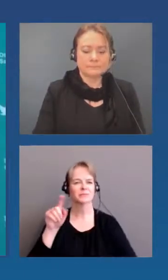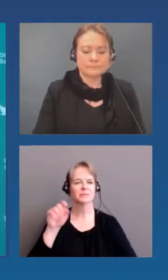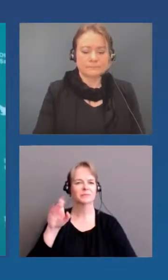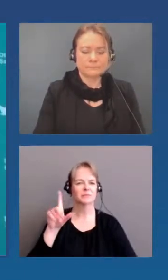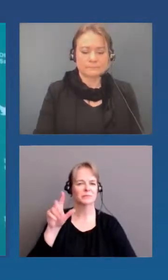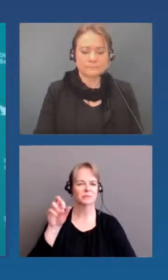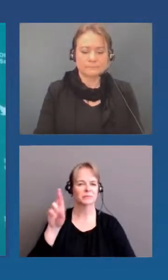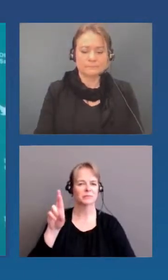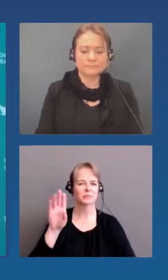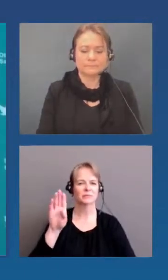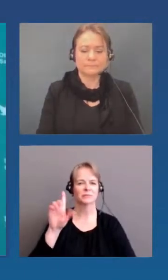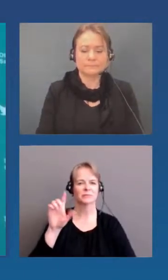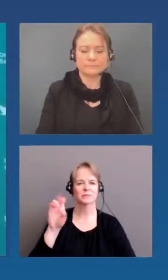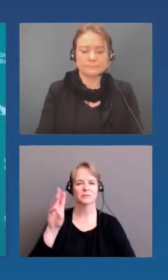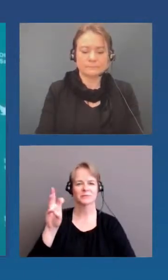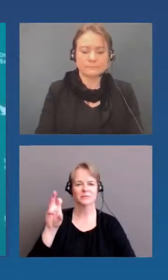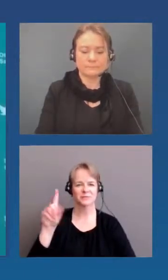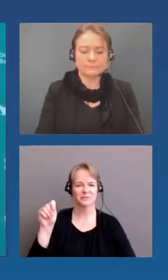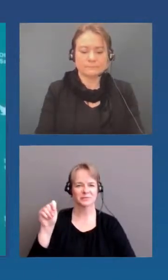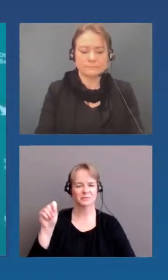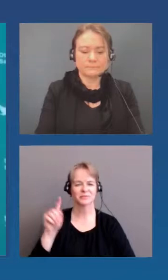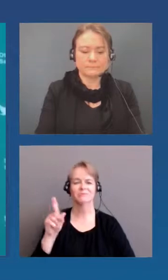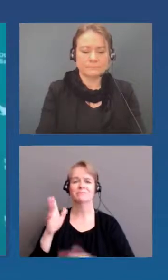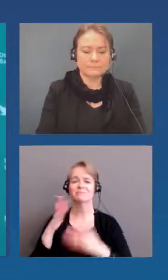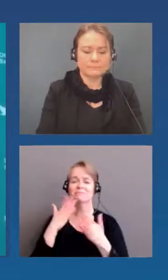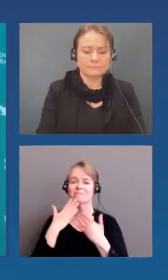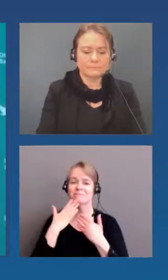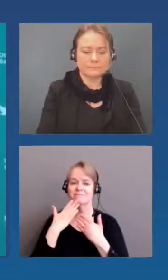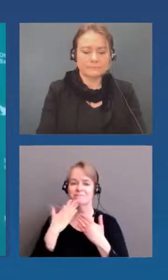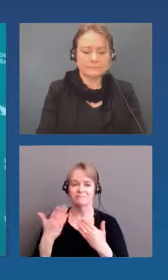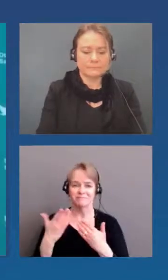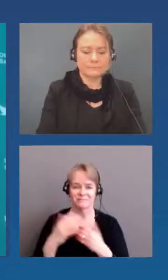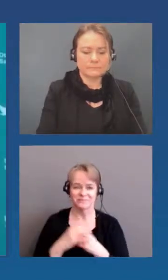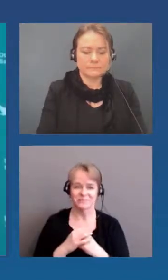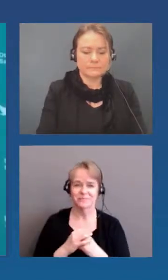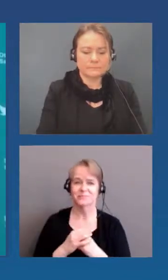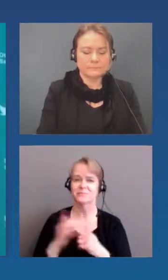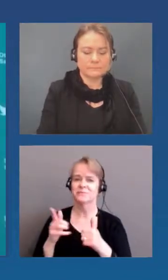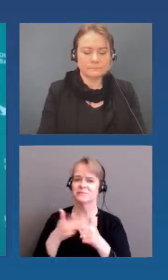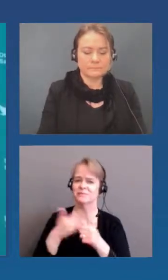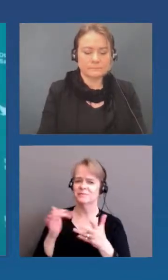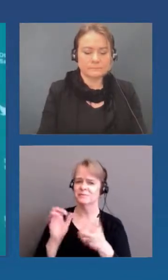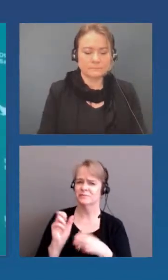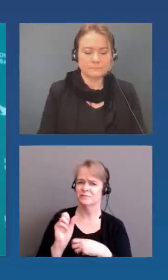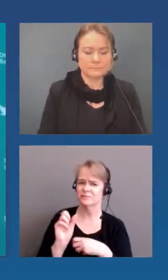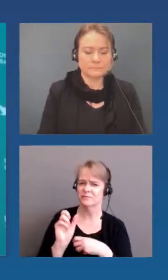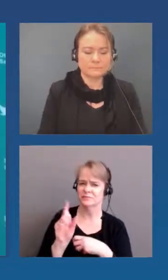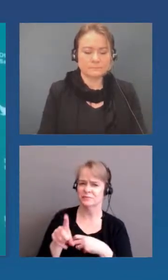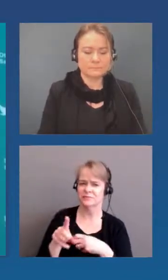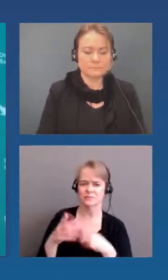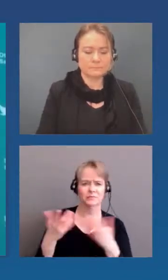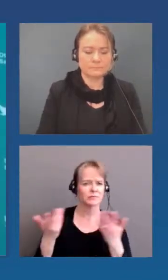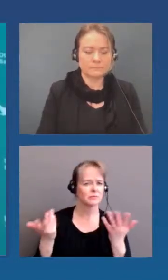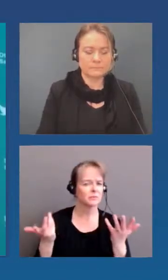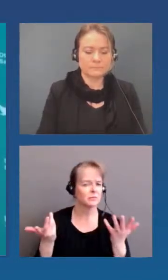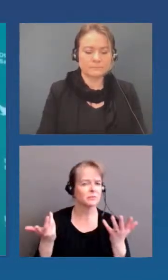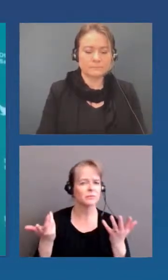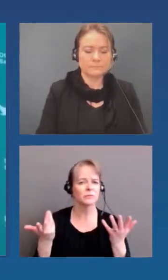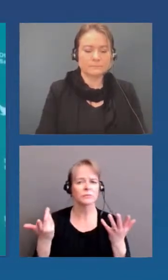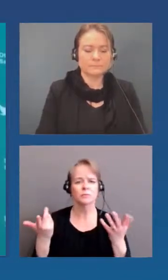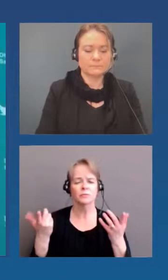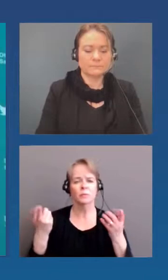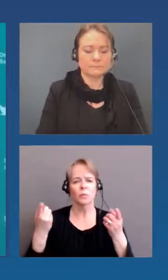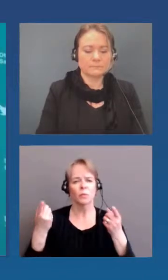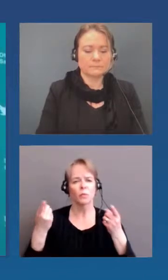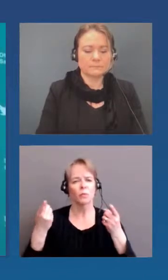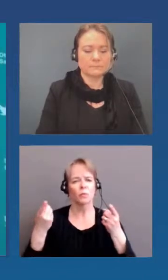Thanks so much. So I wanted to ask, first of all, at what point can we expect to see